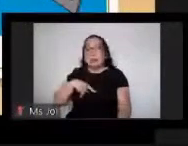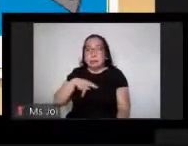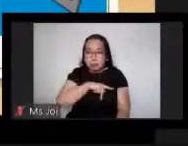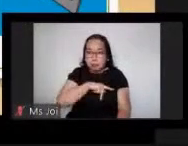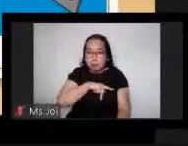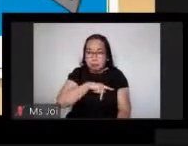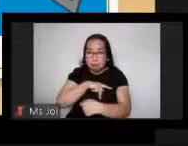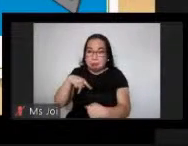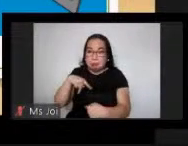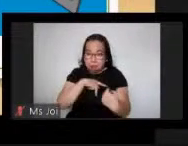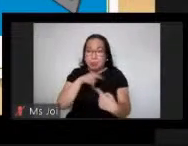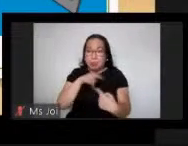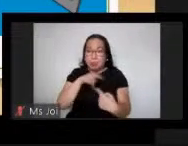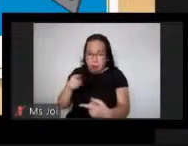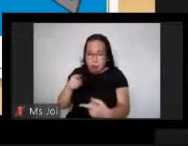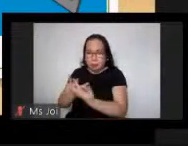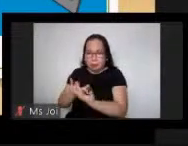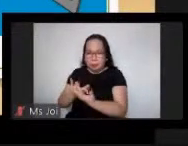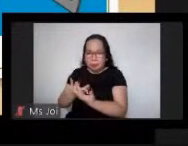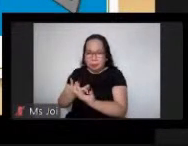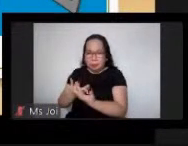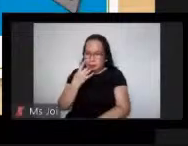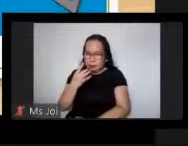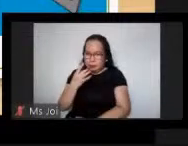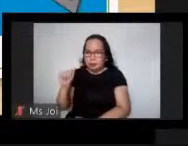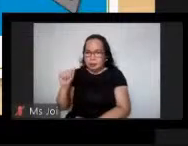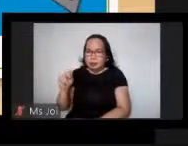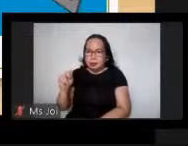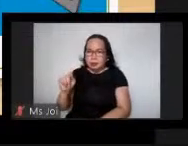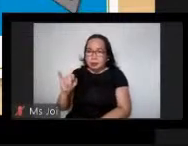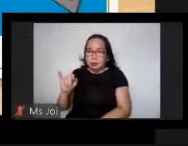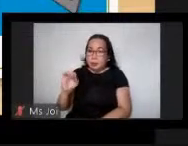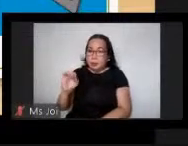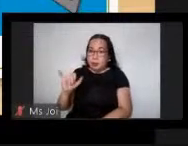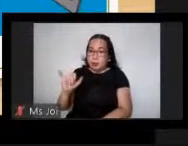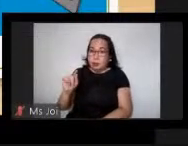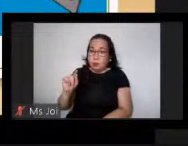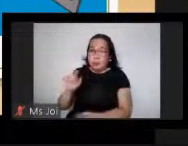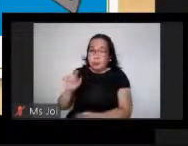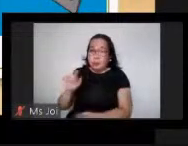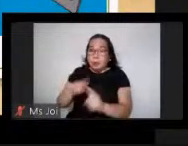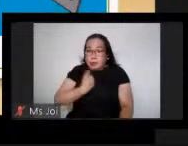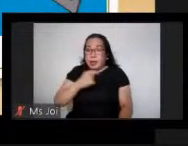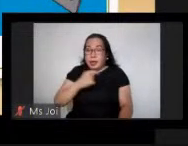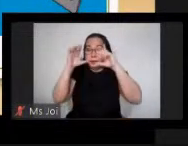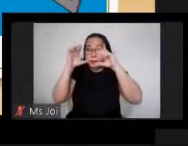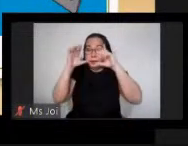pero dapat po hindi tayo iinom nito without the advice of your